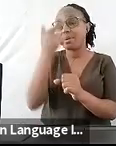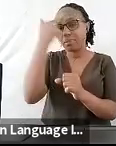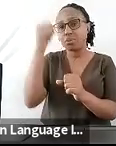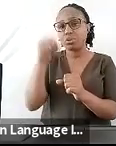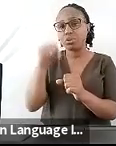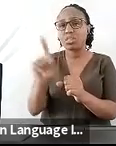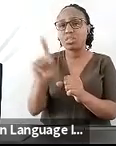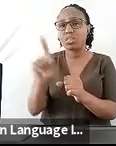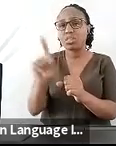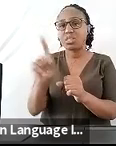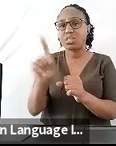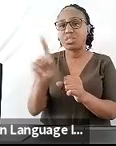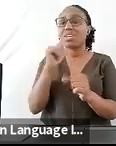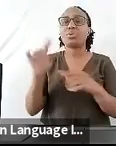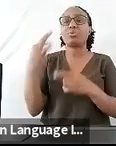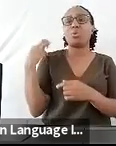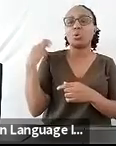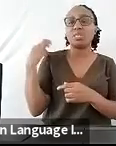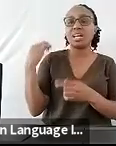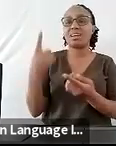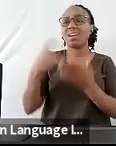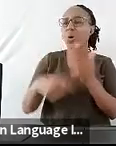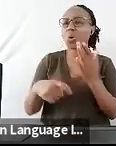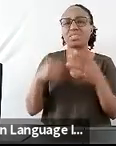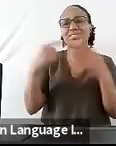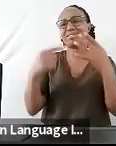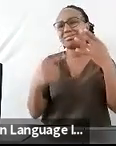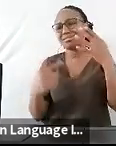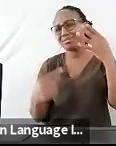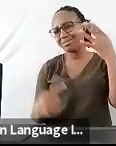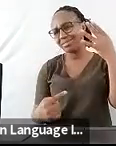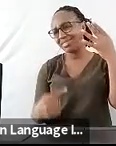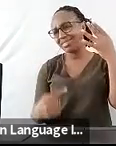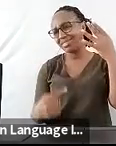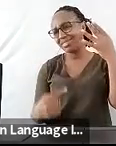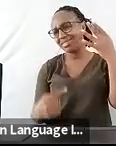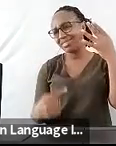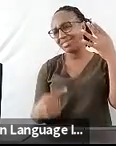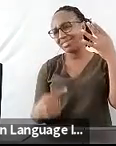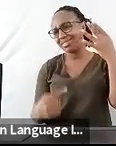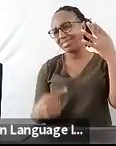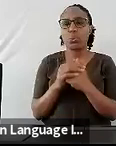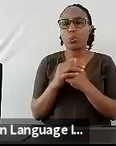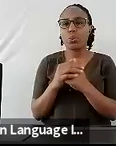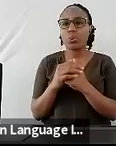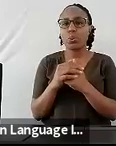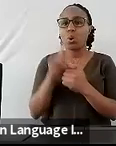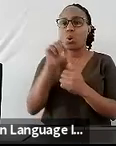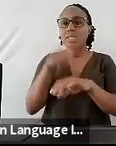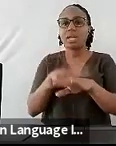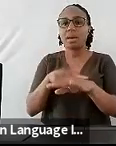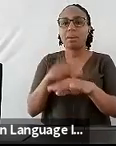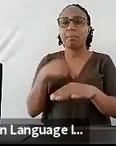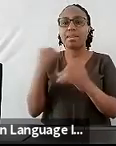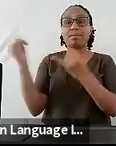cost. Like, there were all of these structural things. I would look around and I'd be like, you know, one time I was invited to go because I had a law degree and